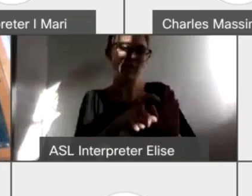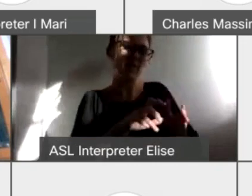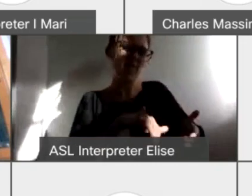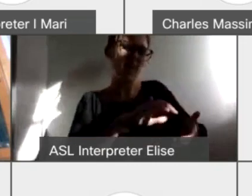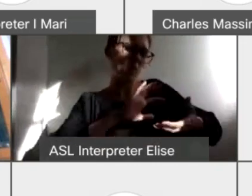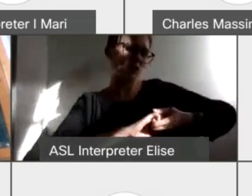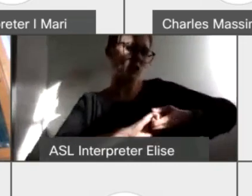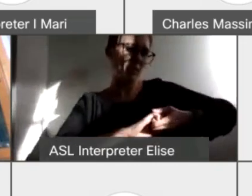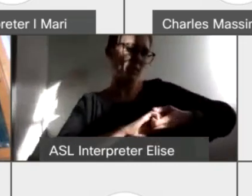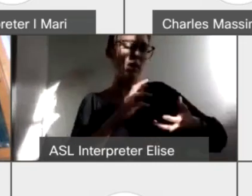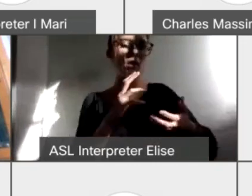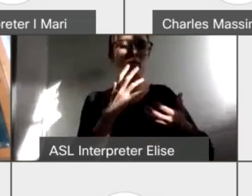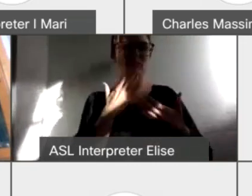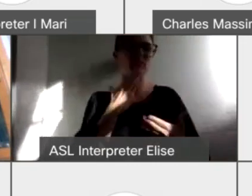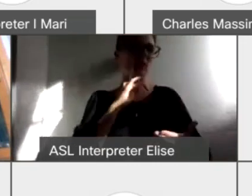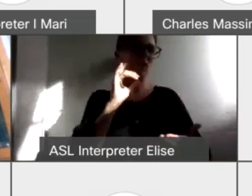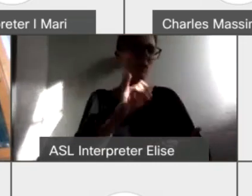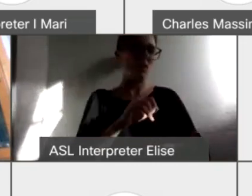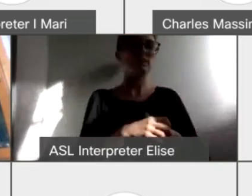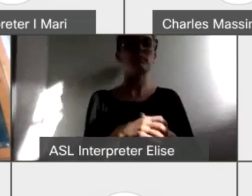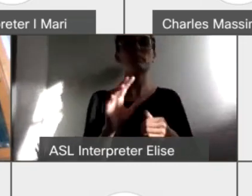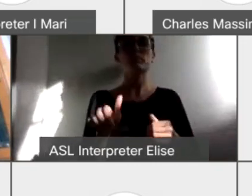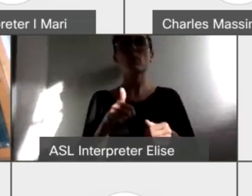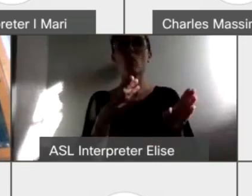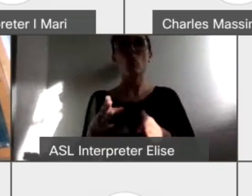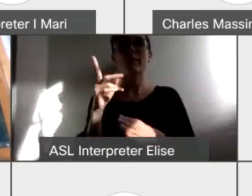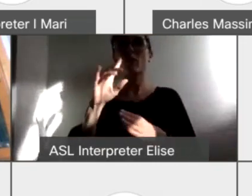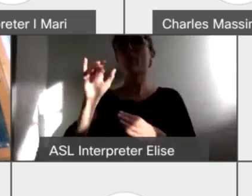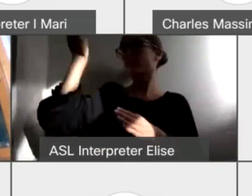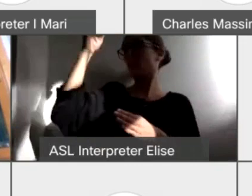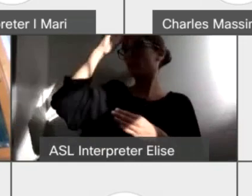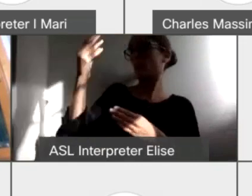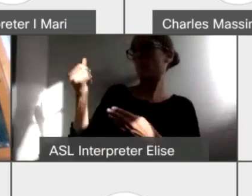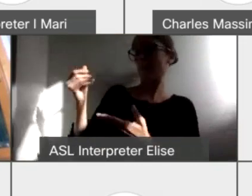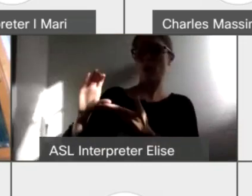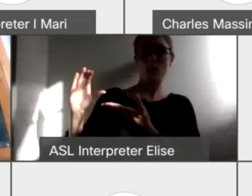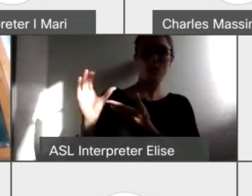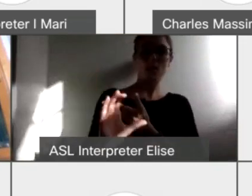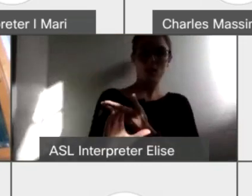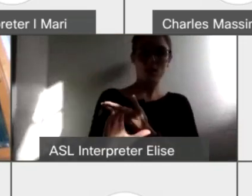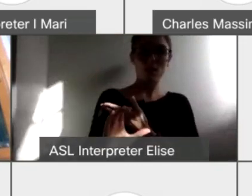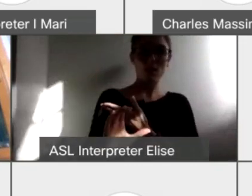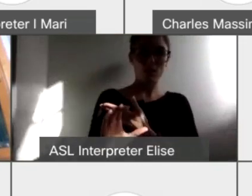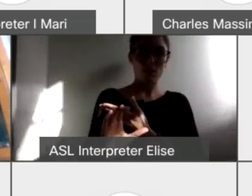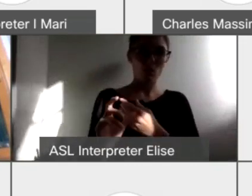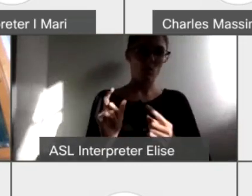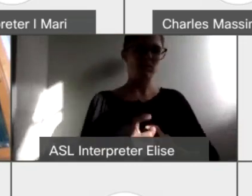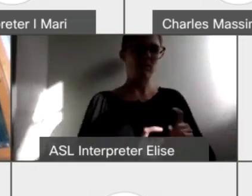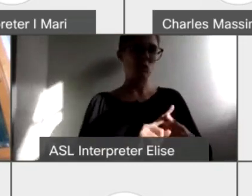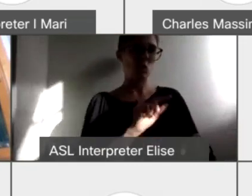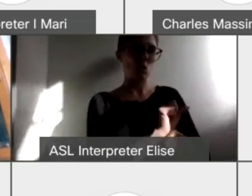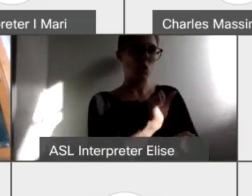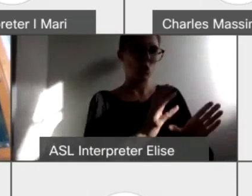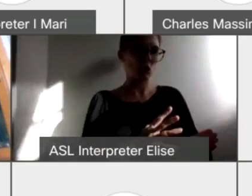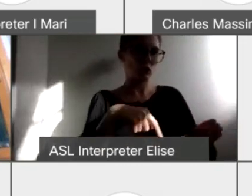have. Some of the other ways that we'll be spending some of that federal dollars, not necessarily directed at workforce, but directed around some